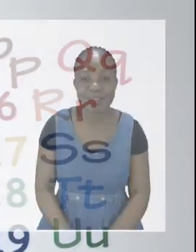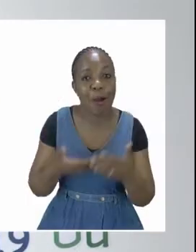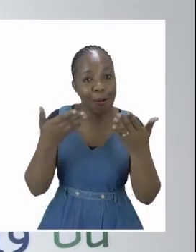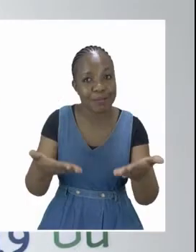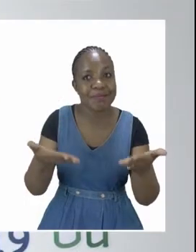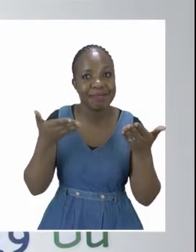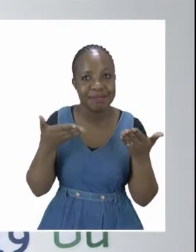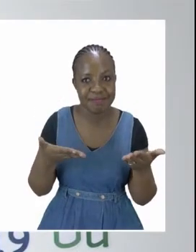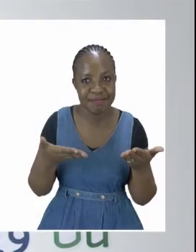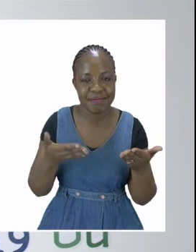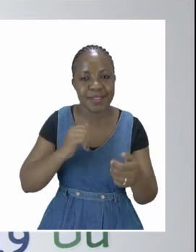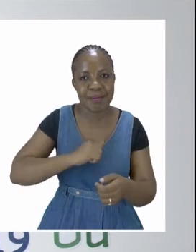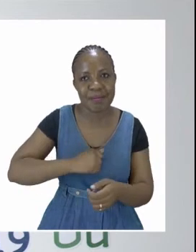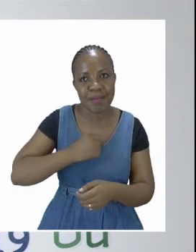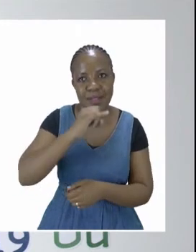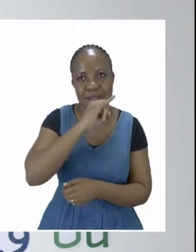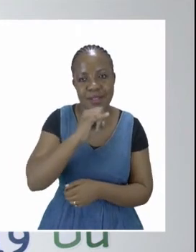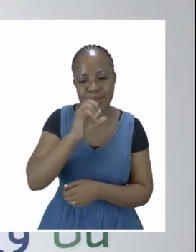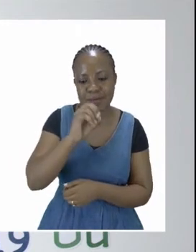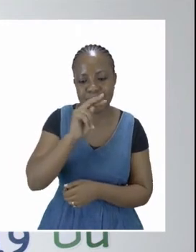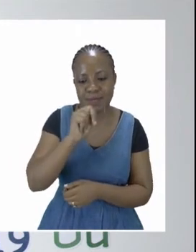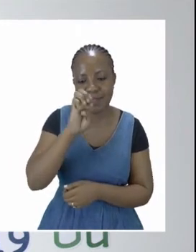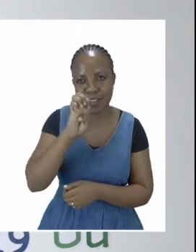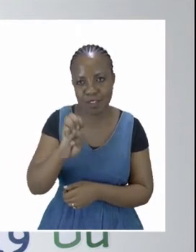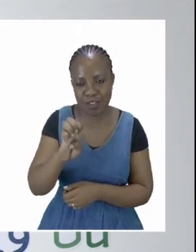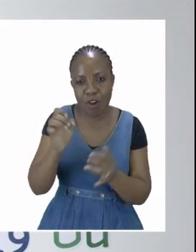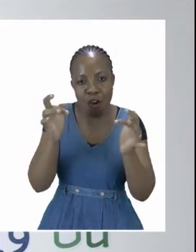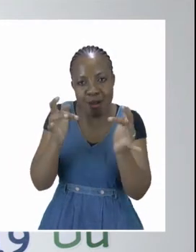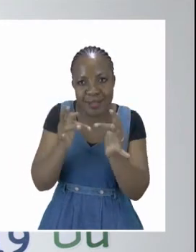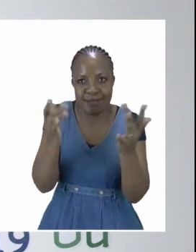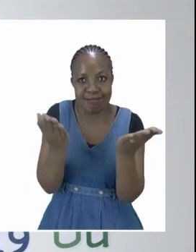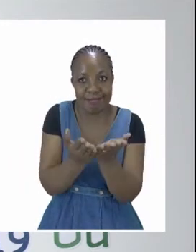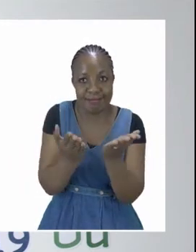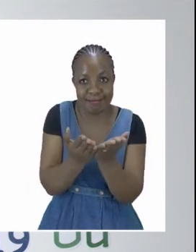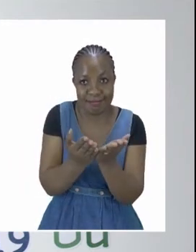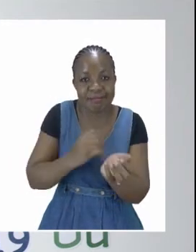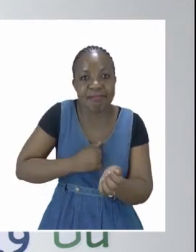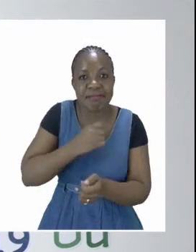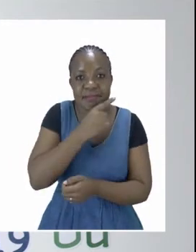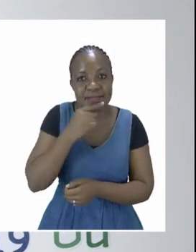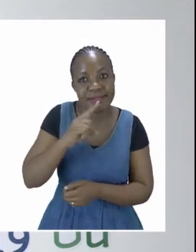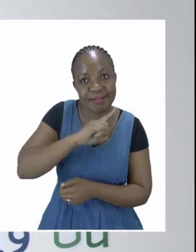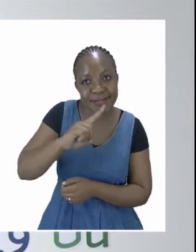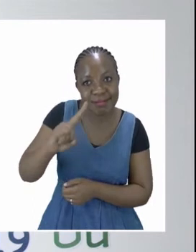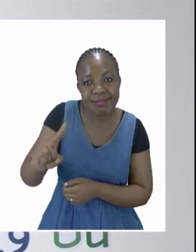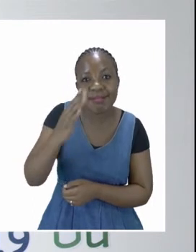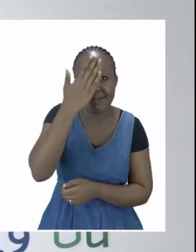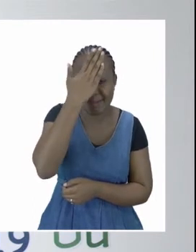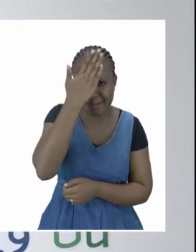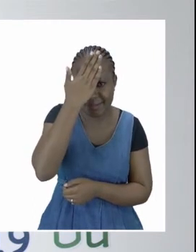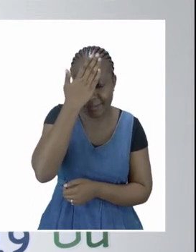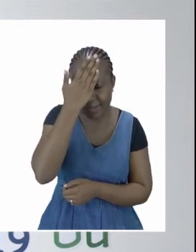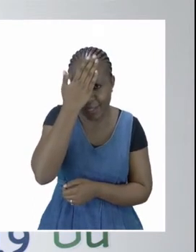Welcome to My Zone Online School. My name is Teacher Mutsa. Get your education